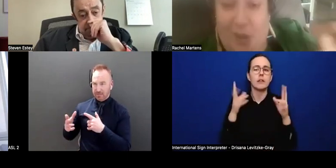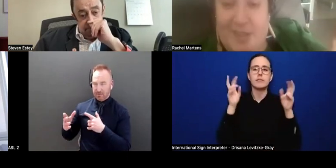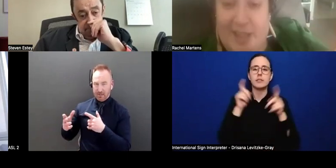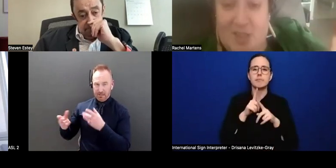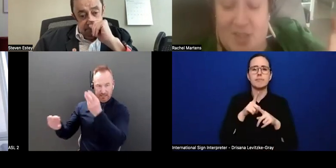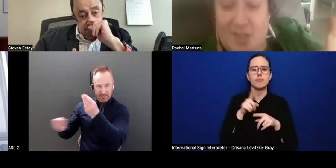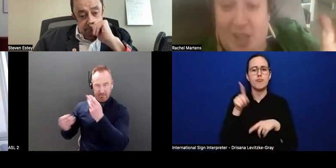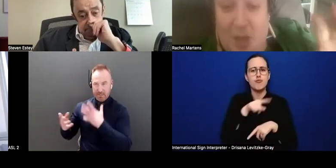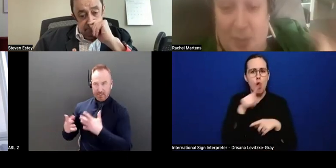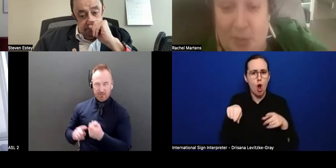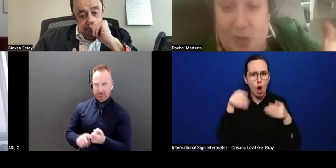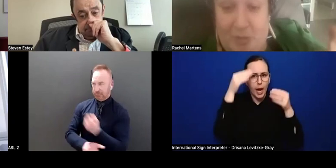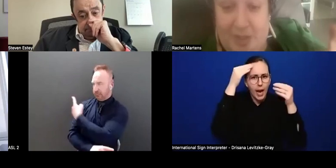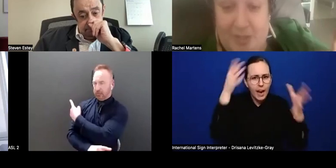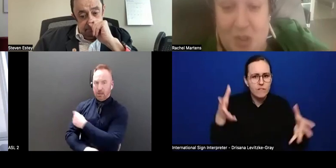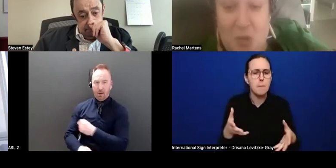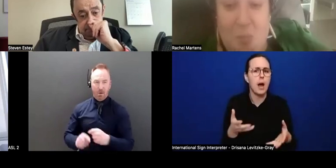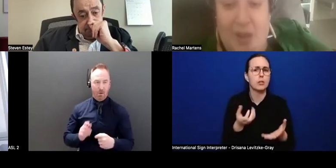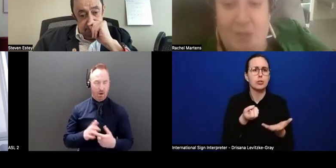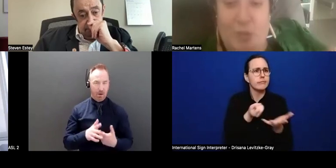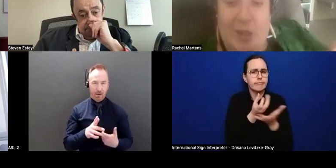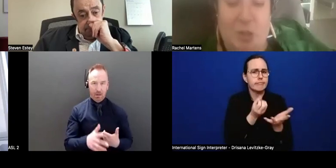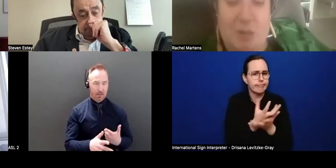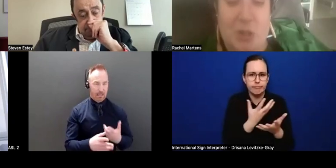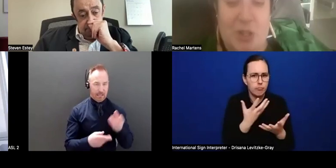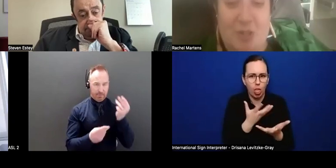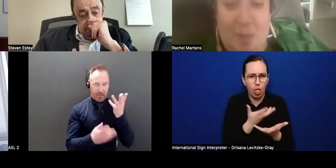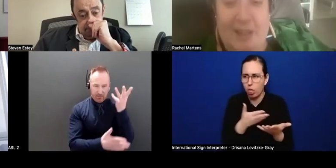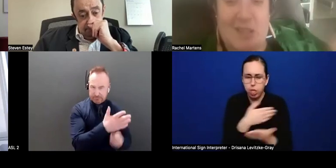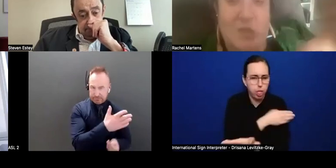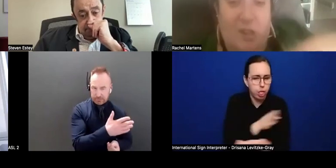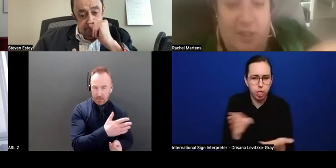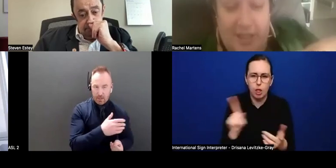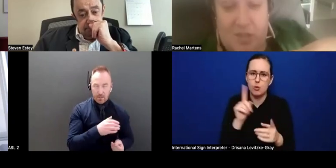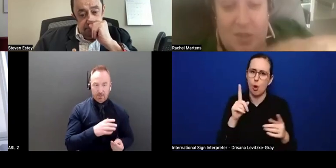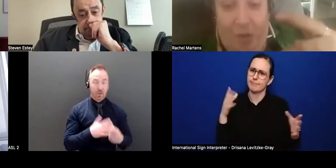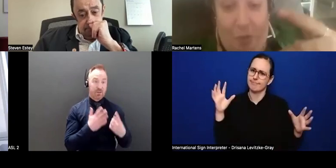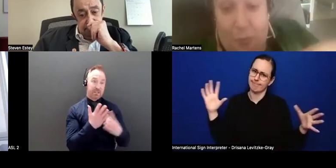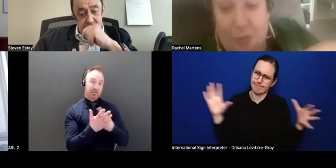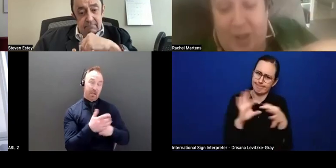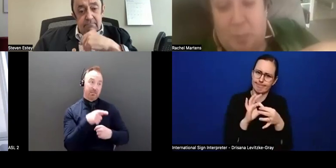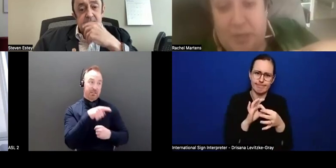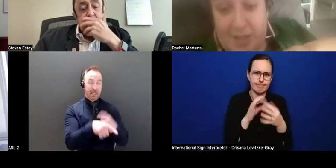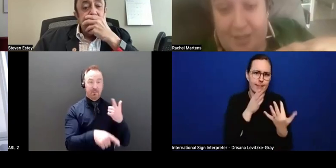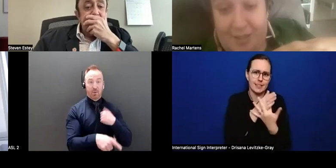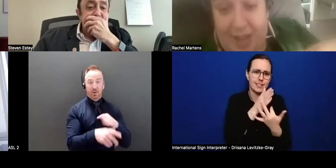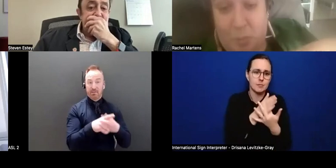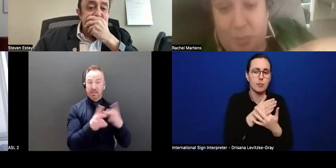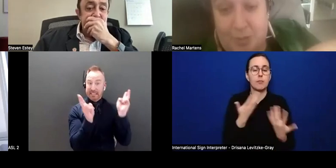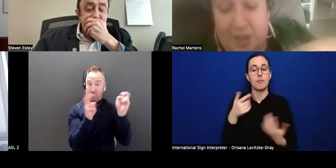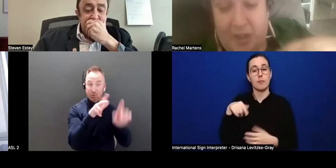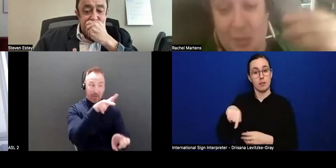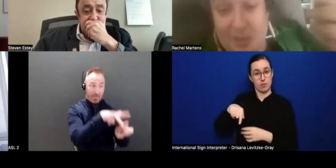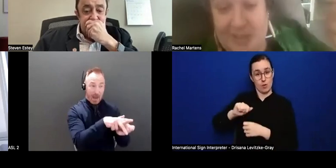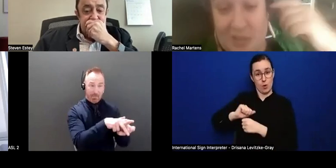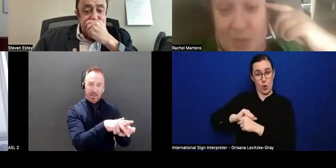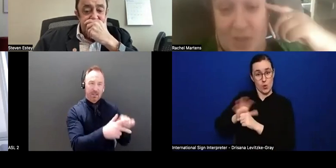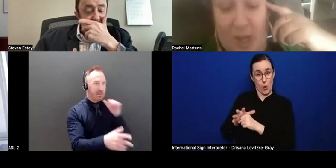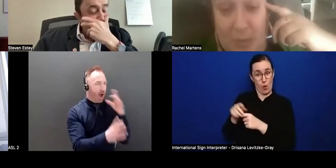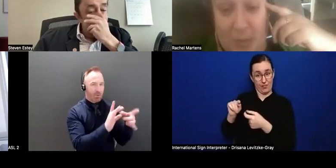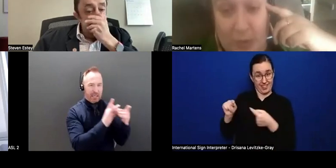of context about COVID, but they could be shifted back into context for families. And that provided a